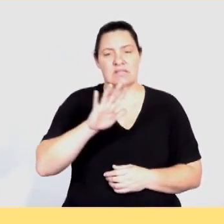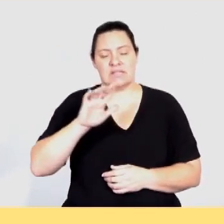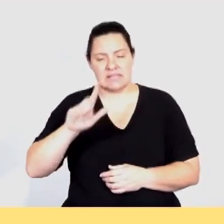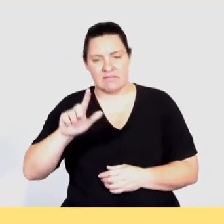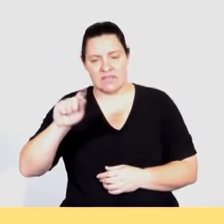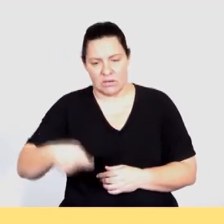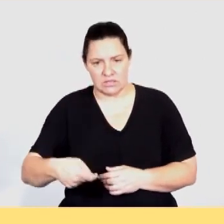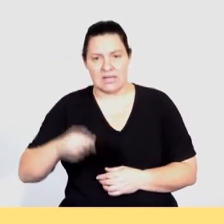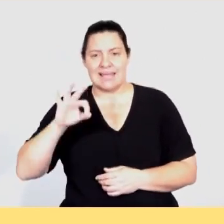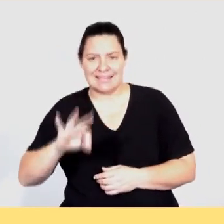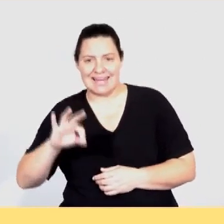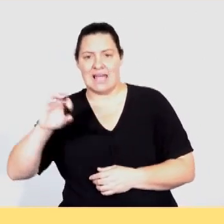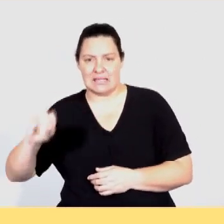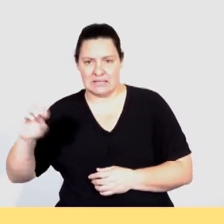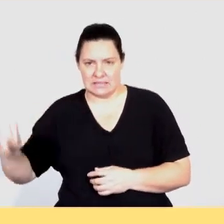57,300.